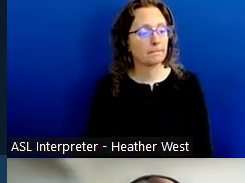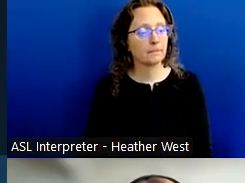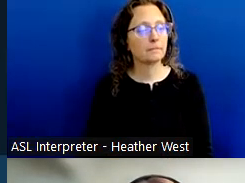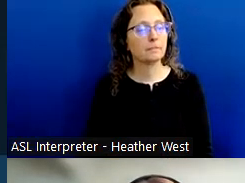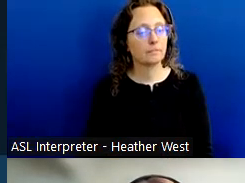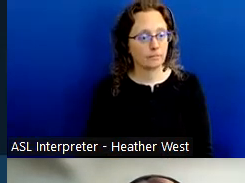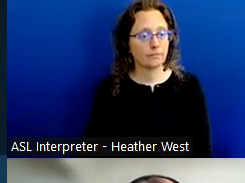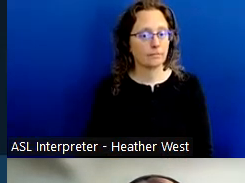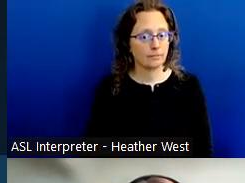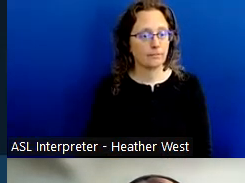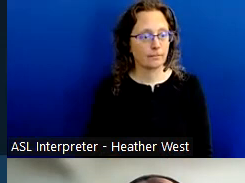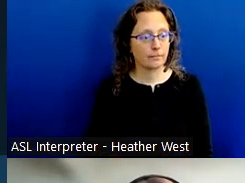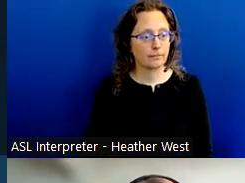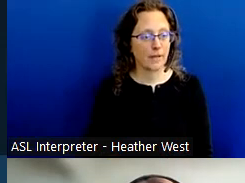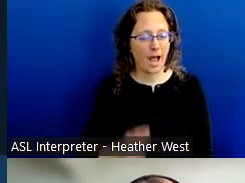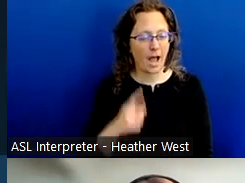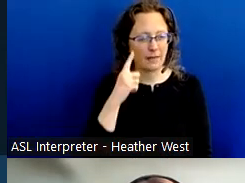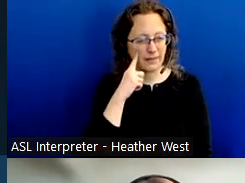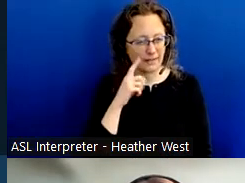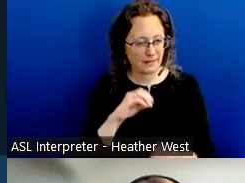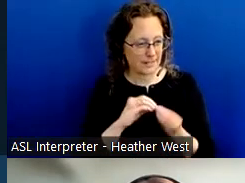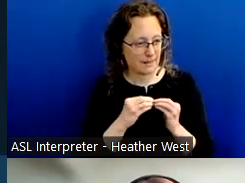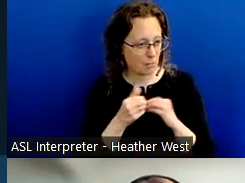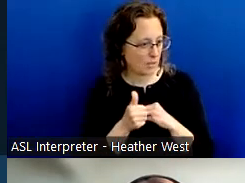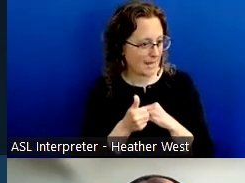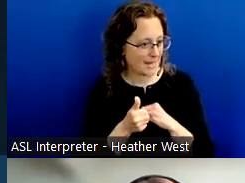Okay. I think that's slide 10.